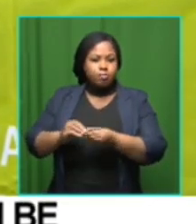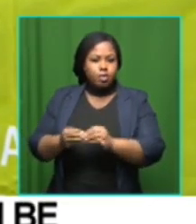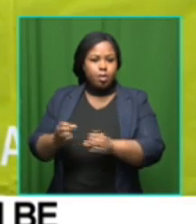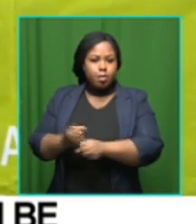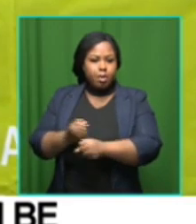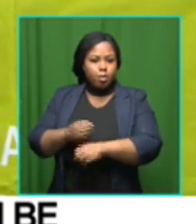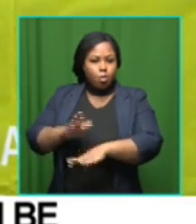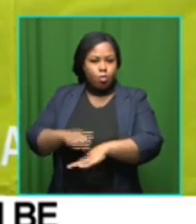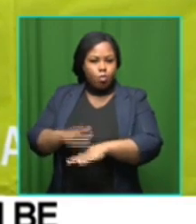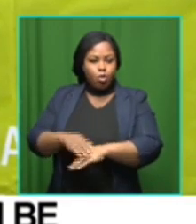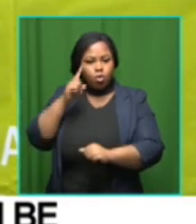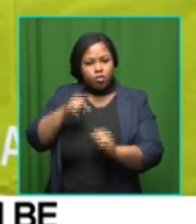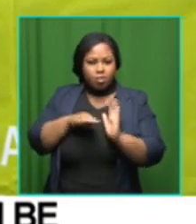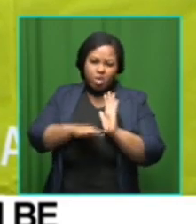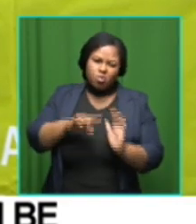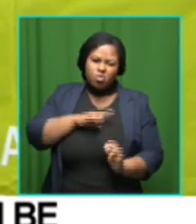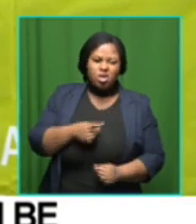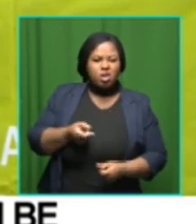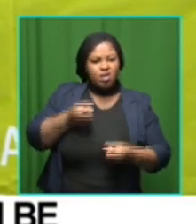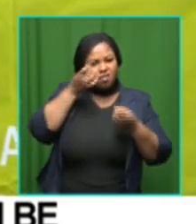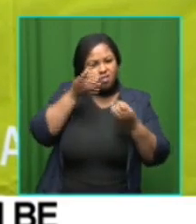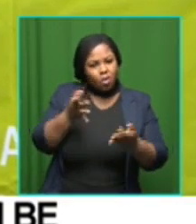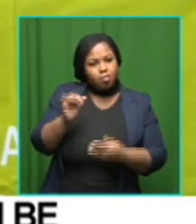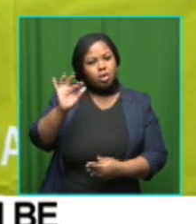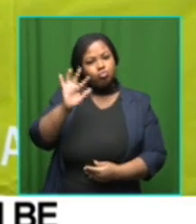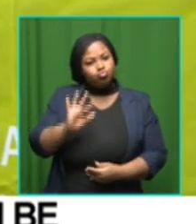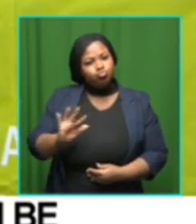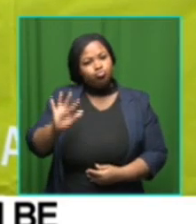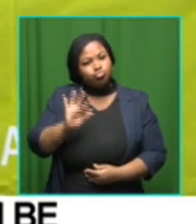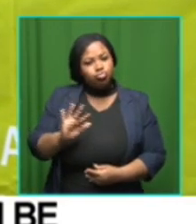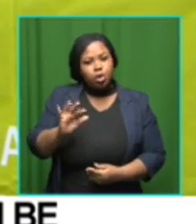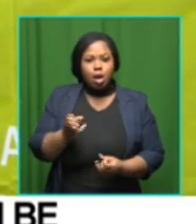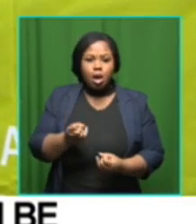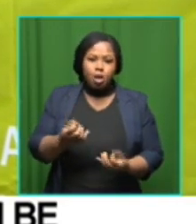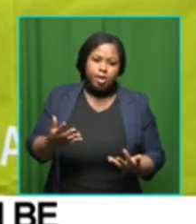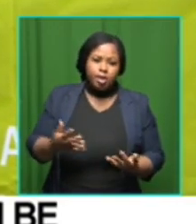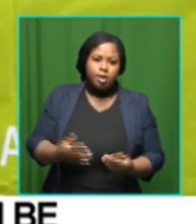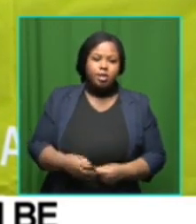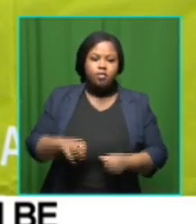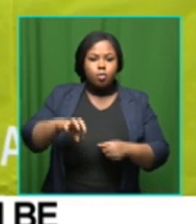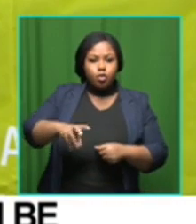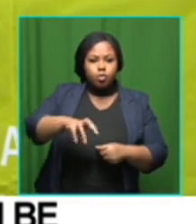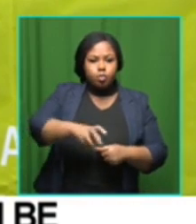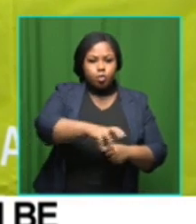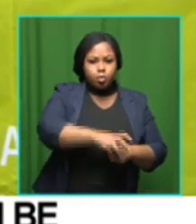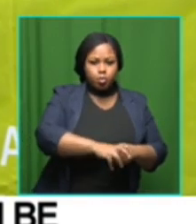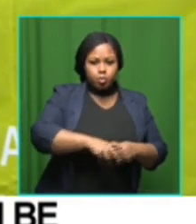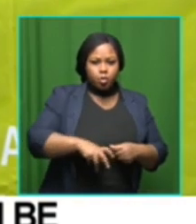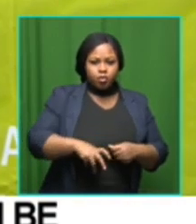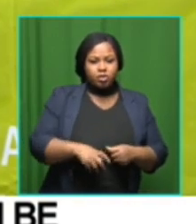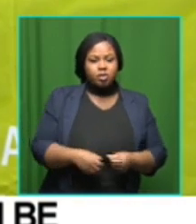that's why I was giving estimations as to what guidance we're giving to the provinces. But it's largely,